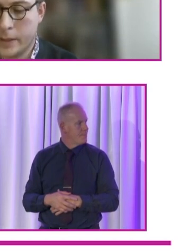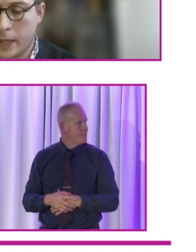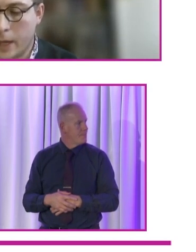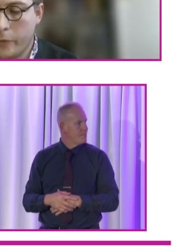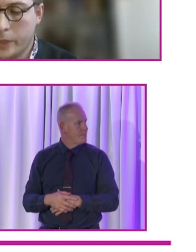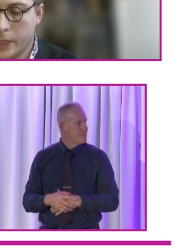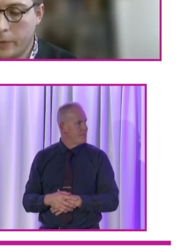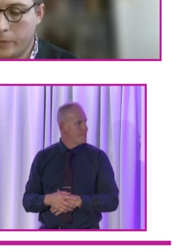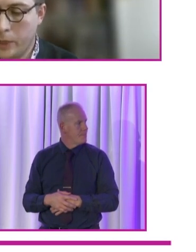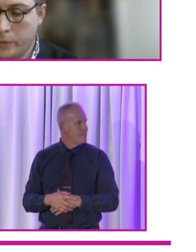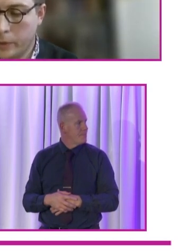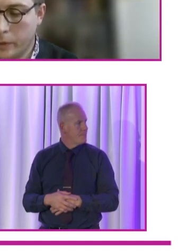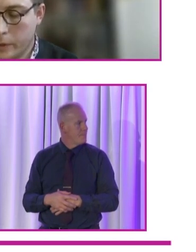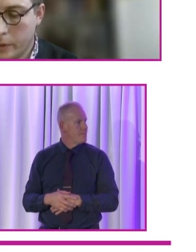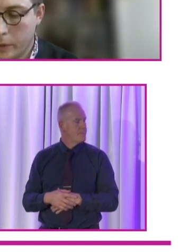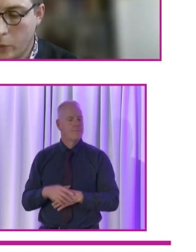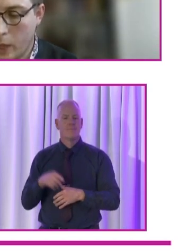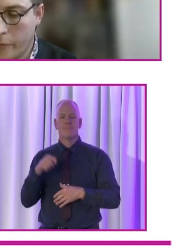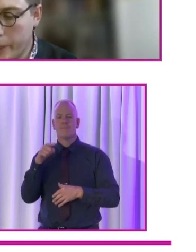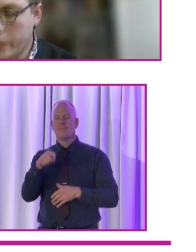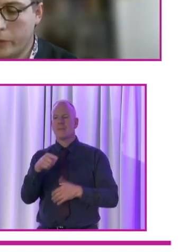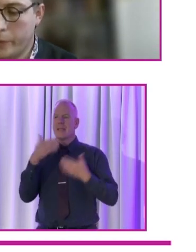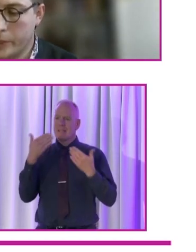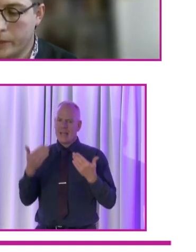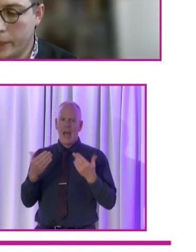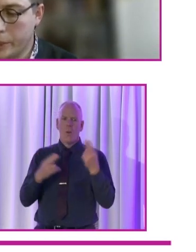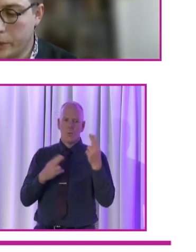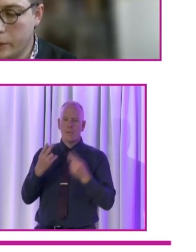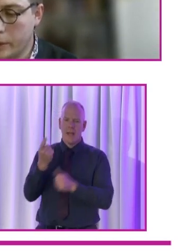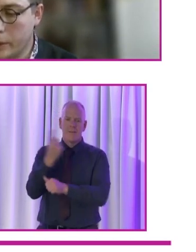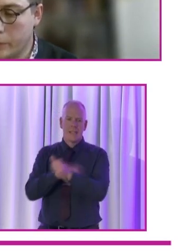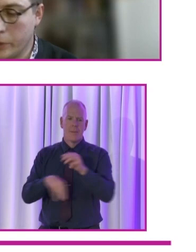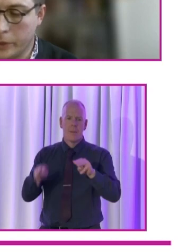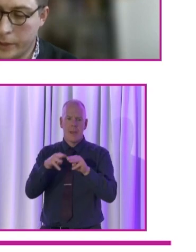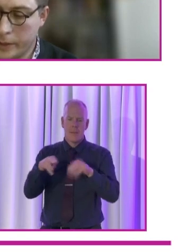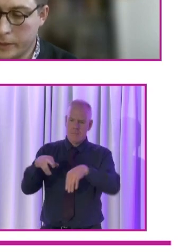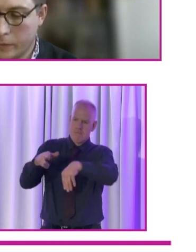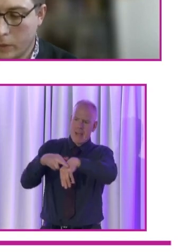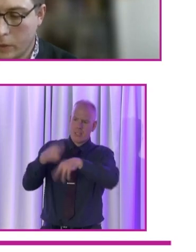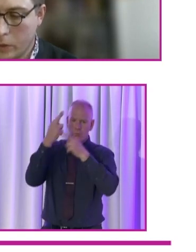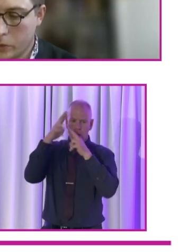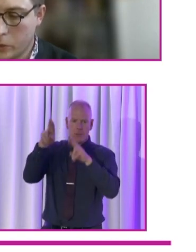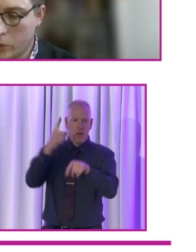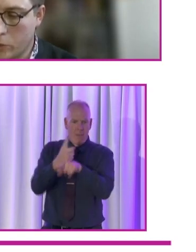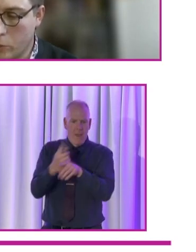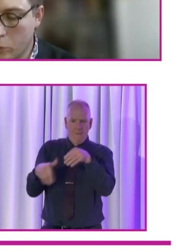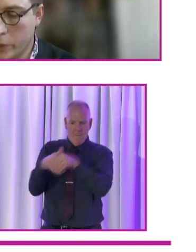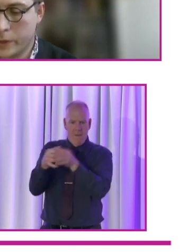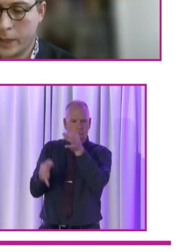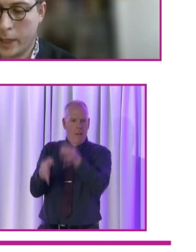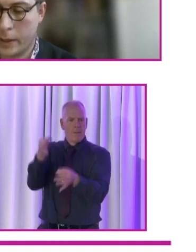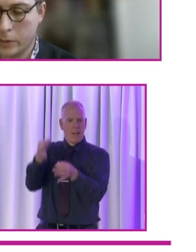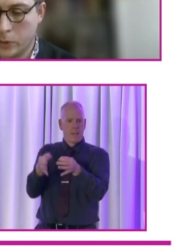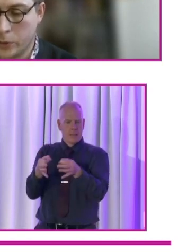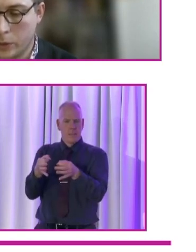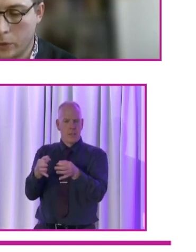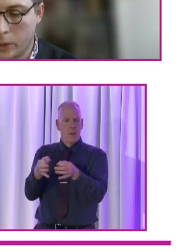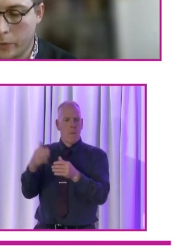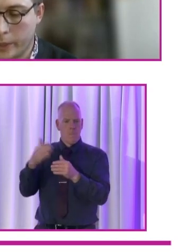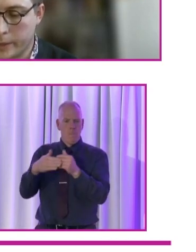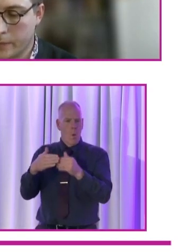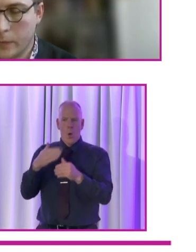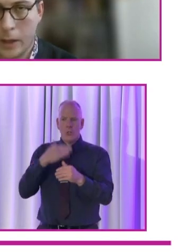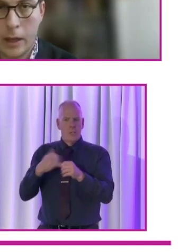Yes, it is time for disabled people to have better representation in politics, so more is done to